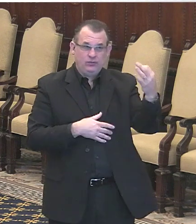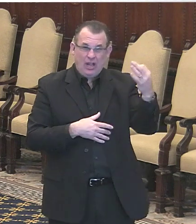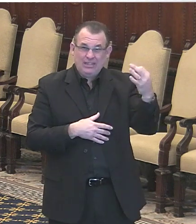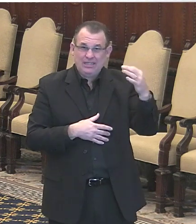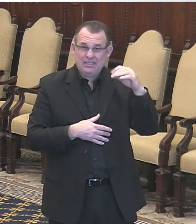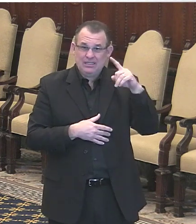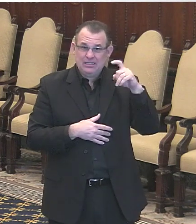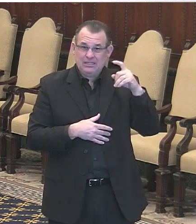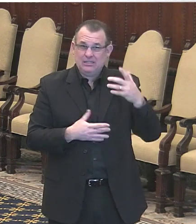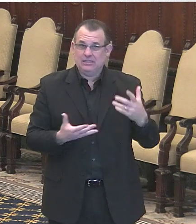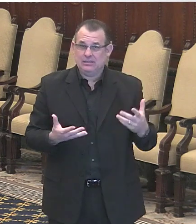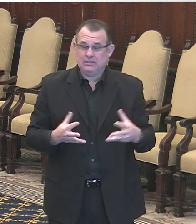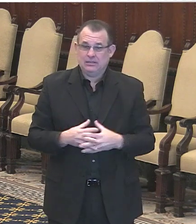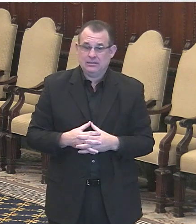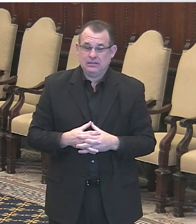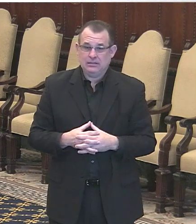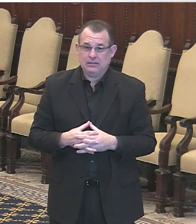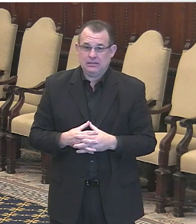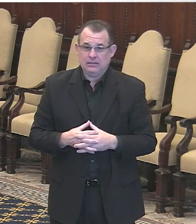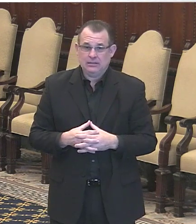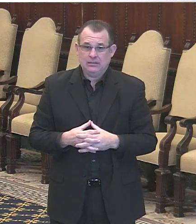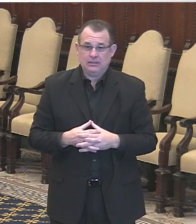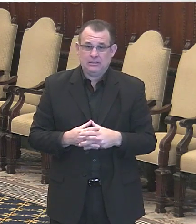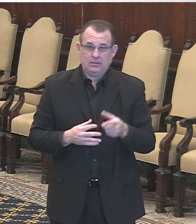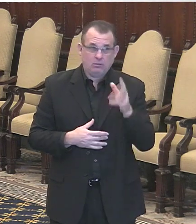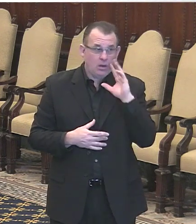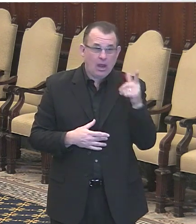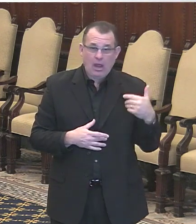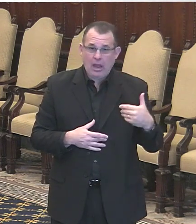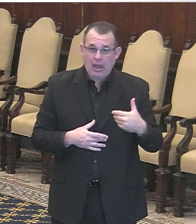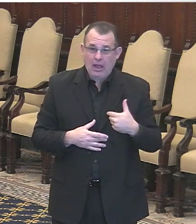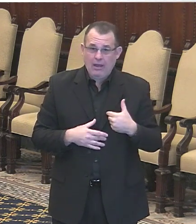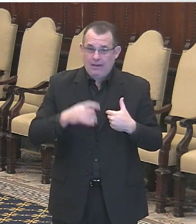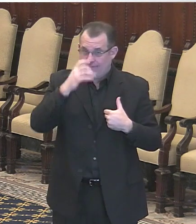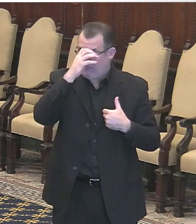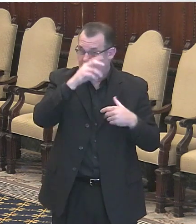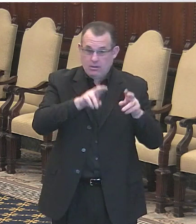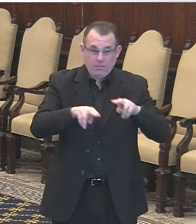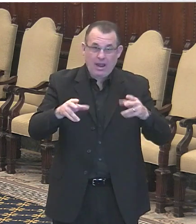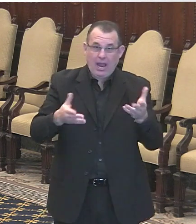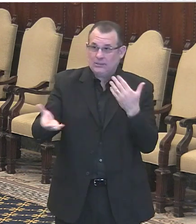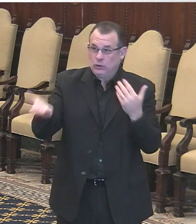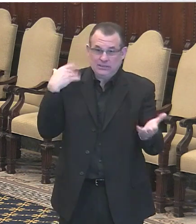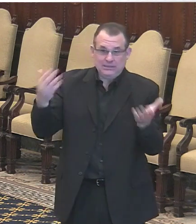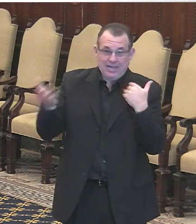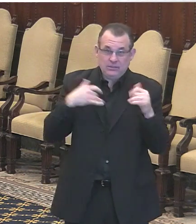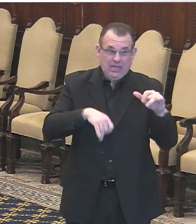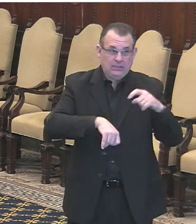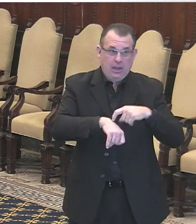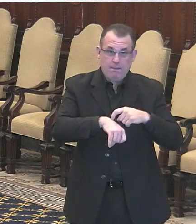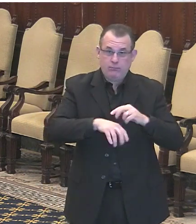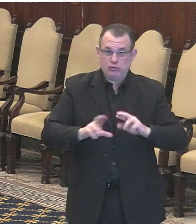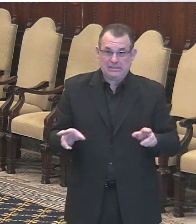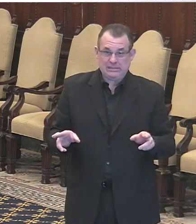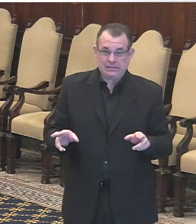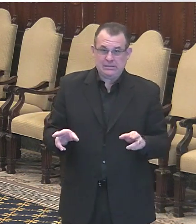well that you'll have those homeless individuals out of there by then? Yes, so we'll have shelter options in place,